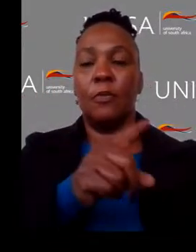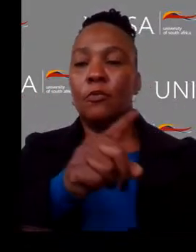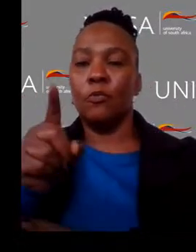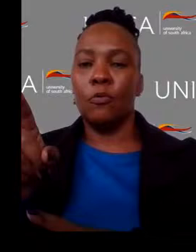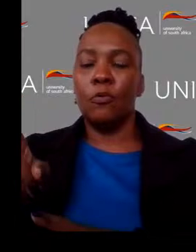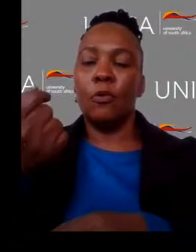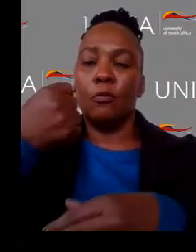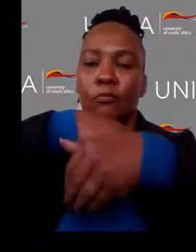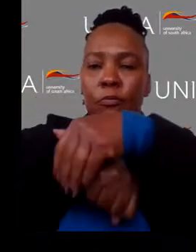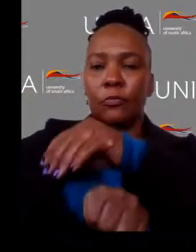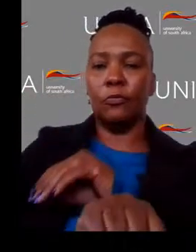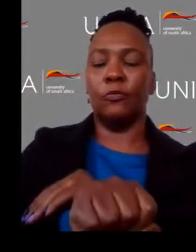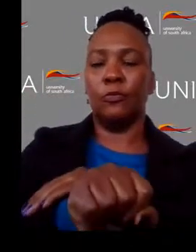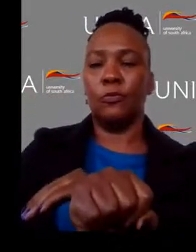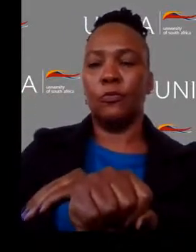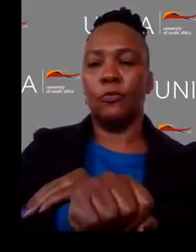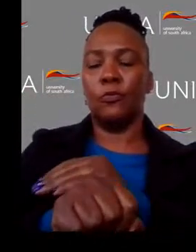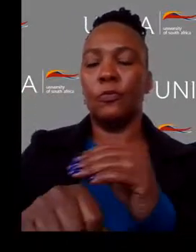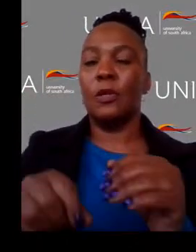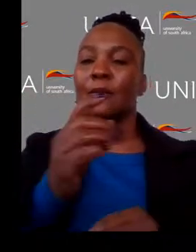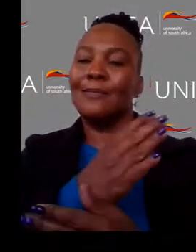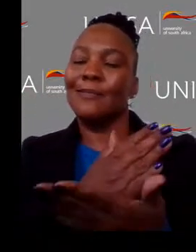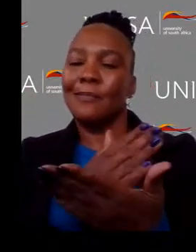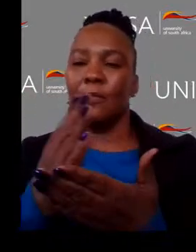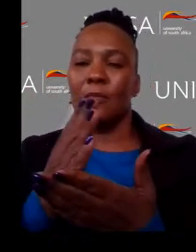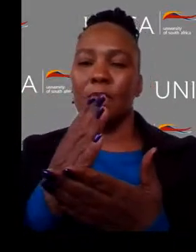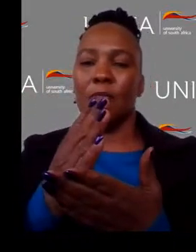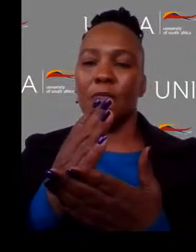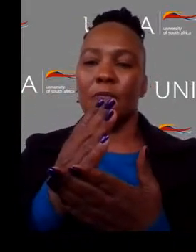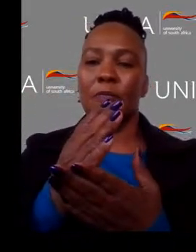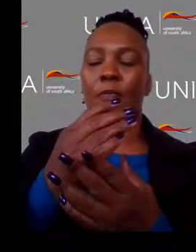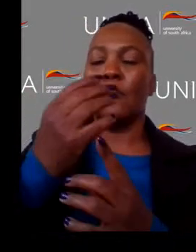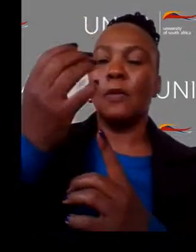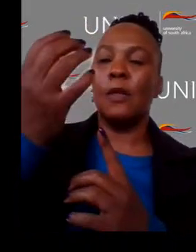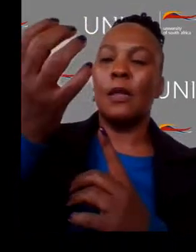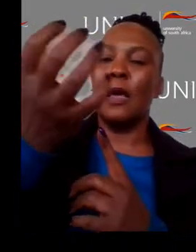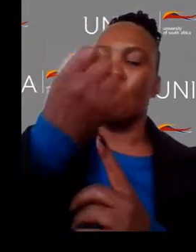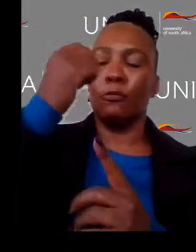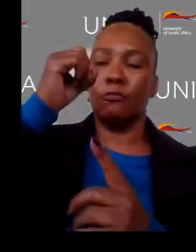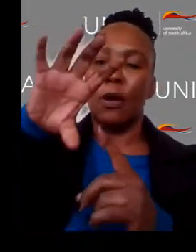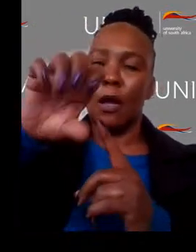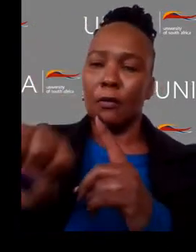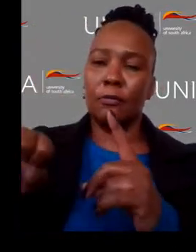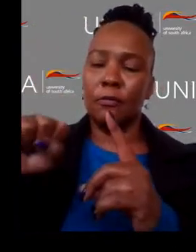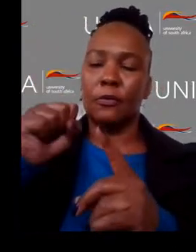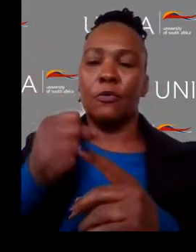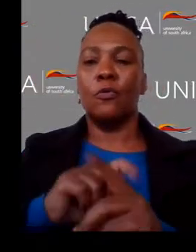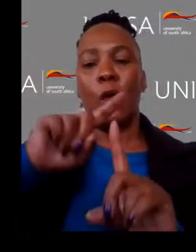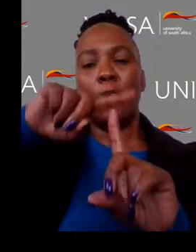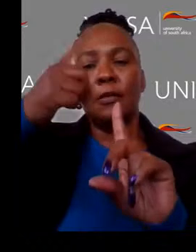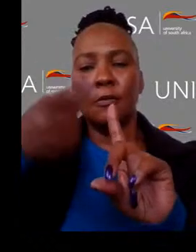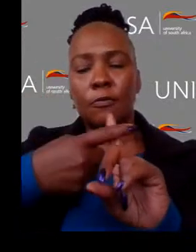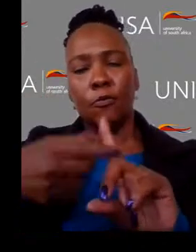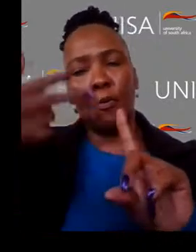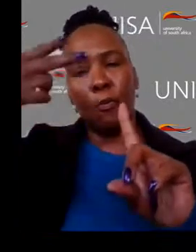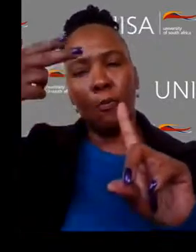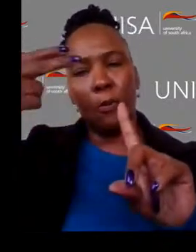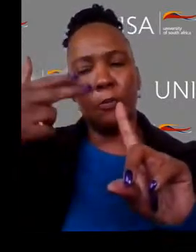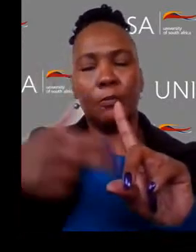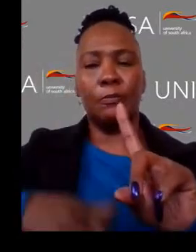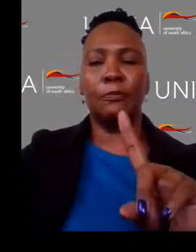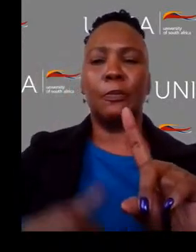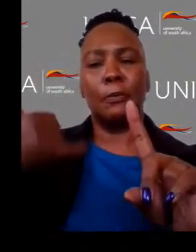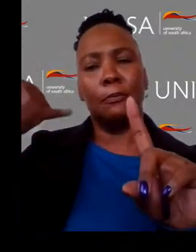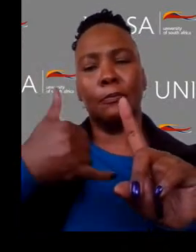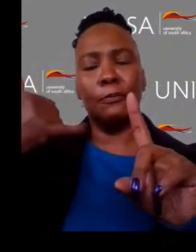inborn, hereditary, and are those disabilities that can be acquired like through accidents, gunshots, step wounds,